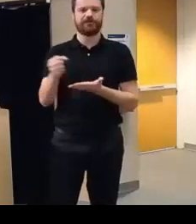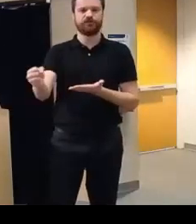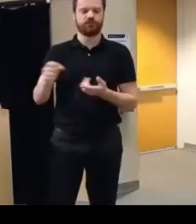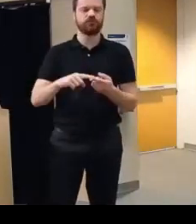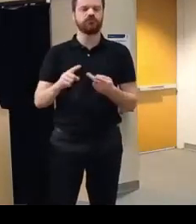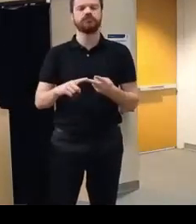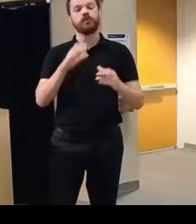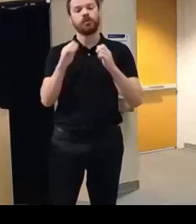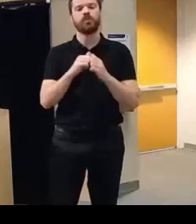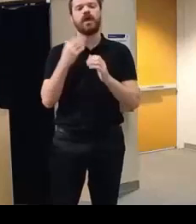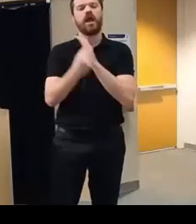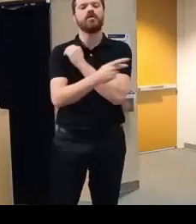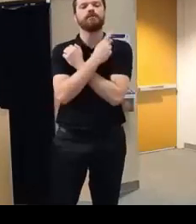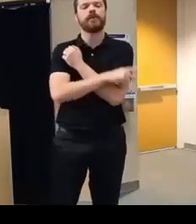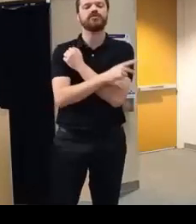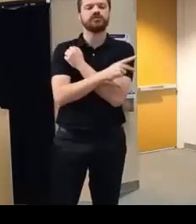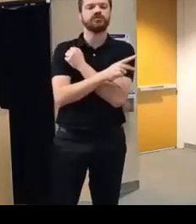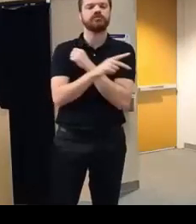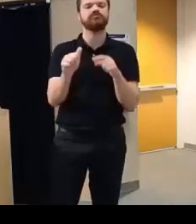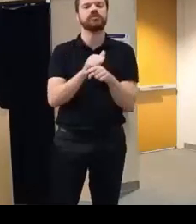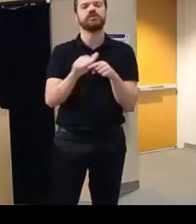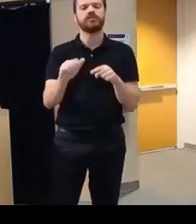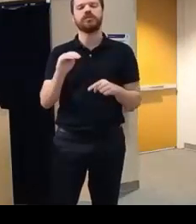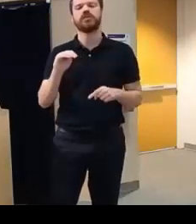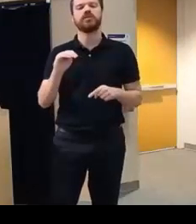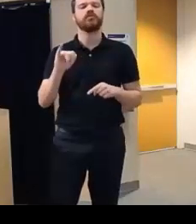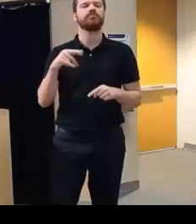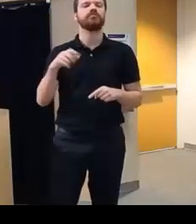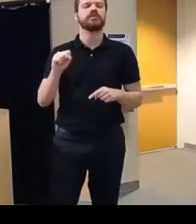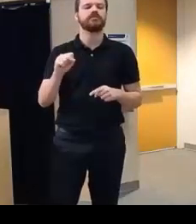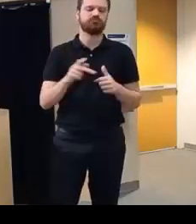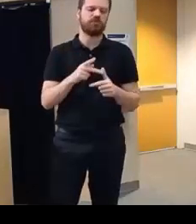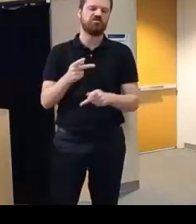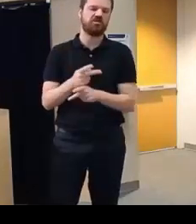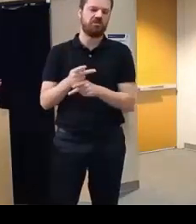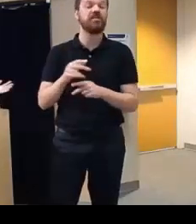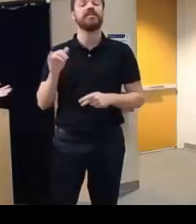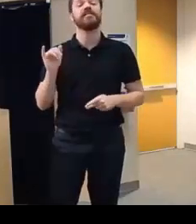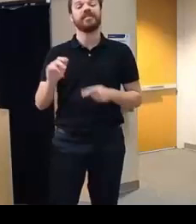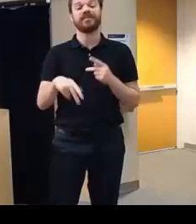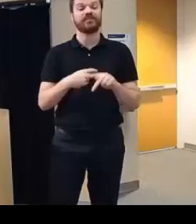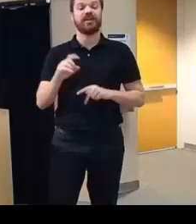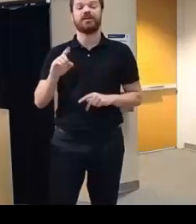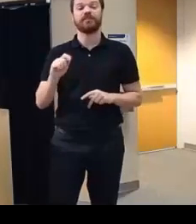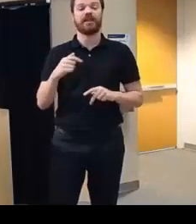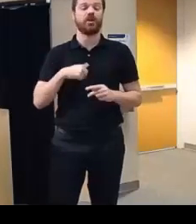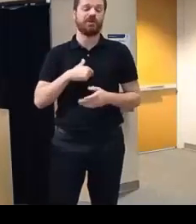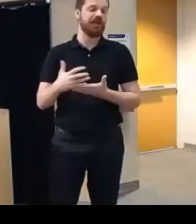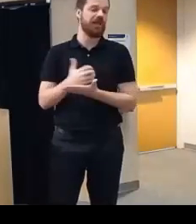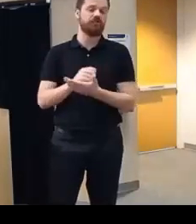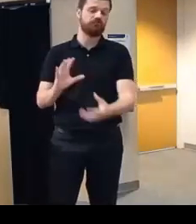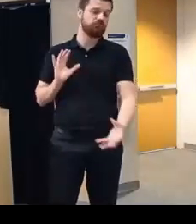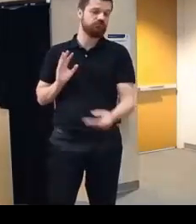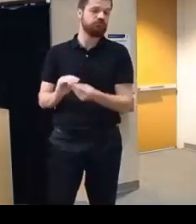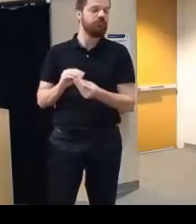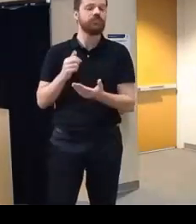and communicating with our outpatient practice, the MIPS primary care practice. And so this is just to show you the kind of data that we collect all along, and the